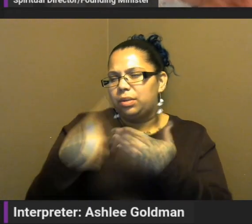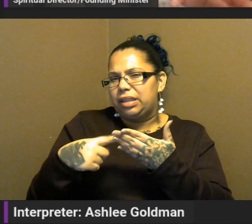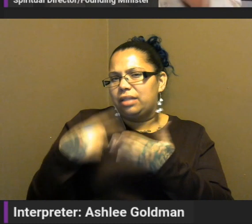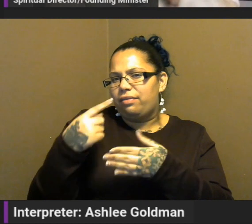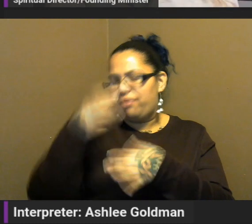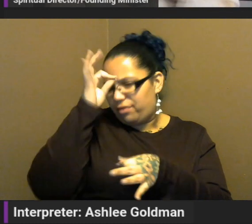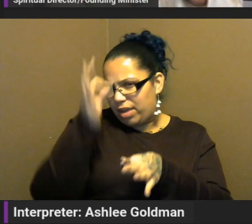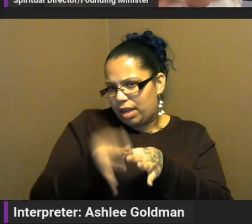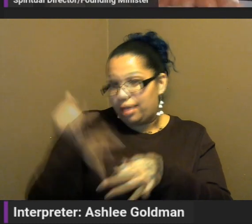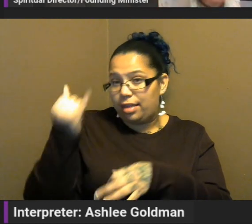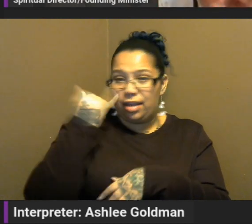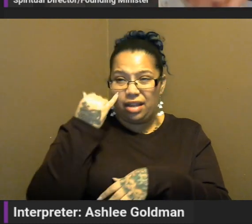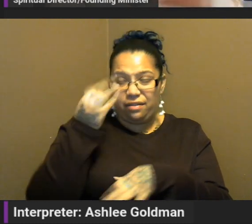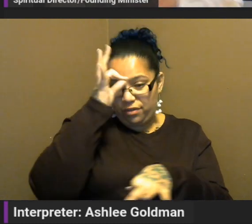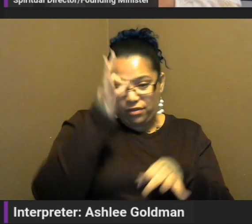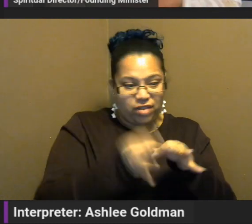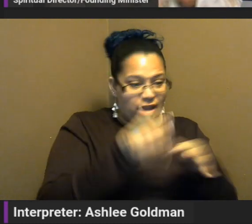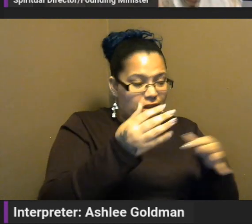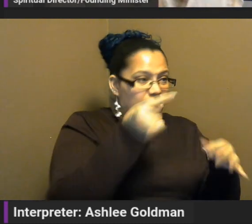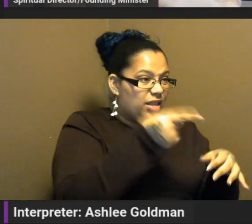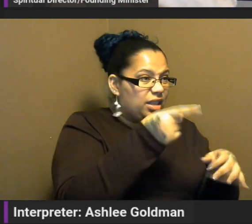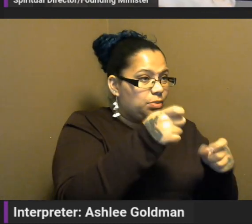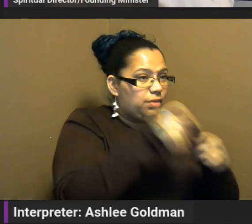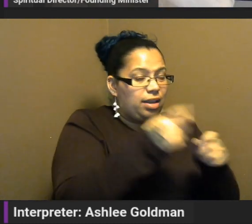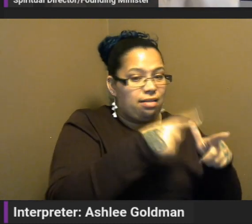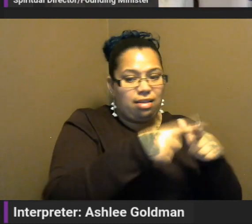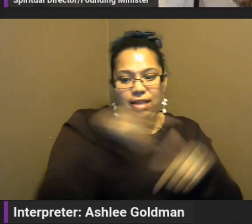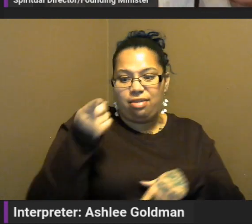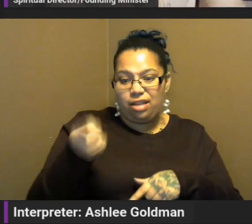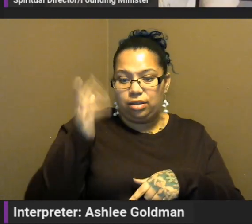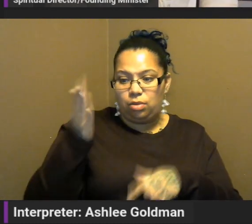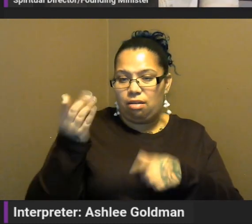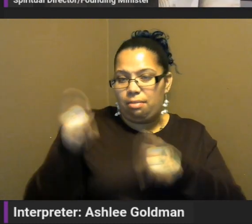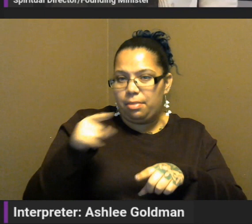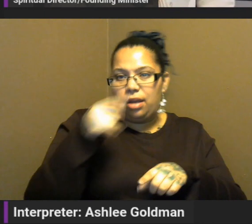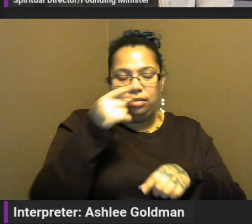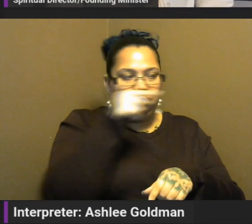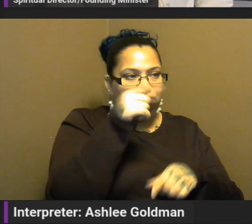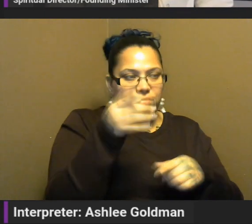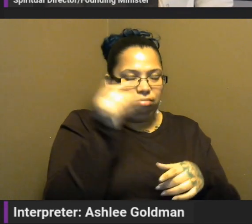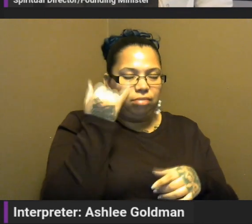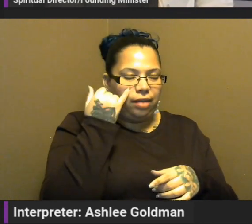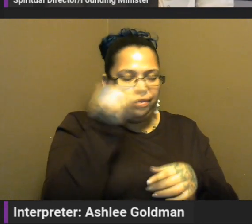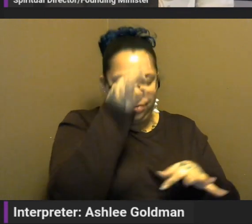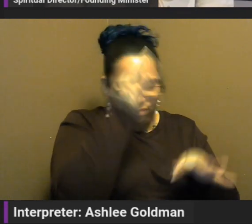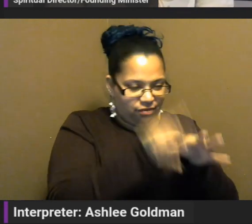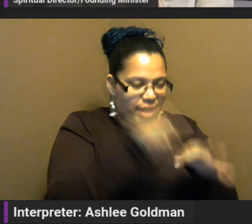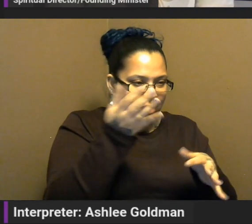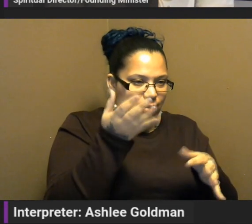your faith is this, then this. If your faith is that, then this. If your faith is this, then that. But the question becomes,